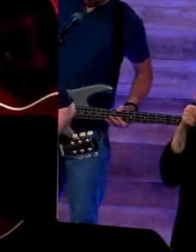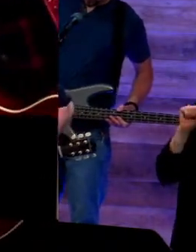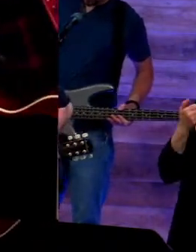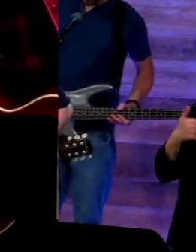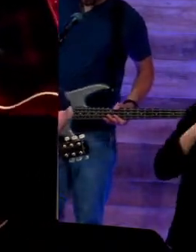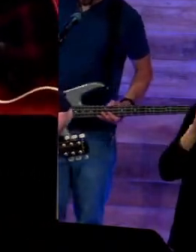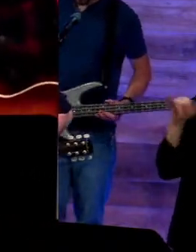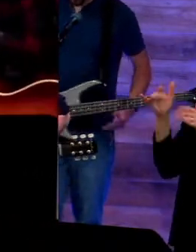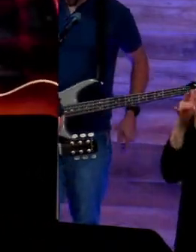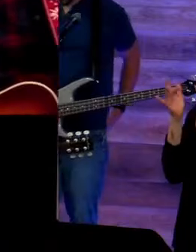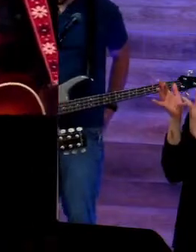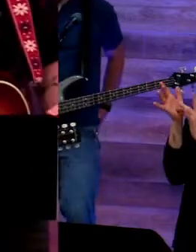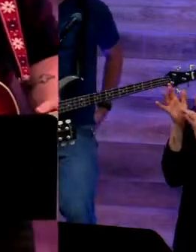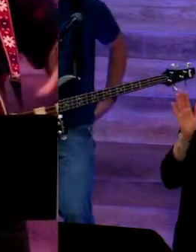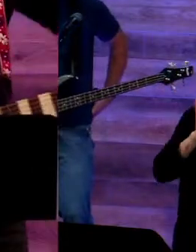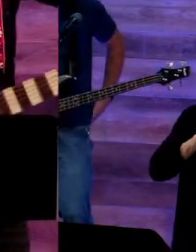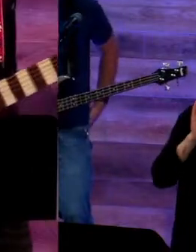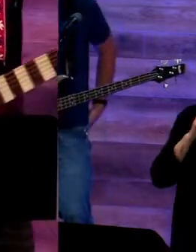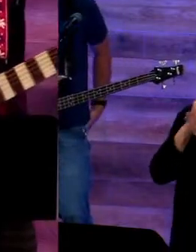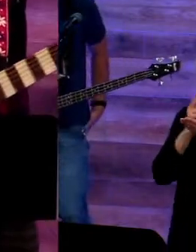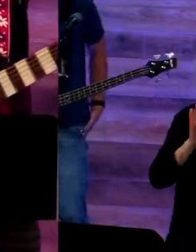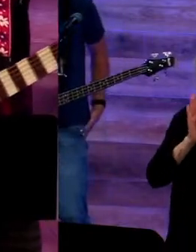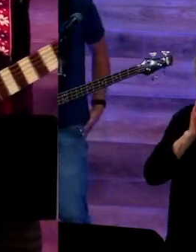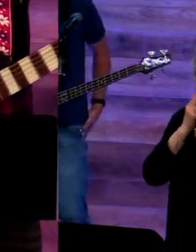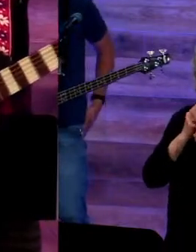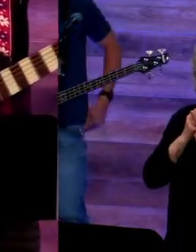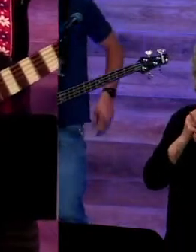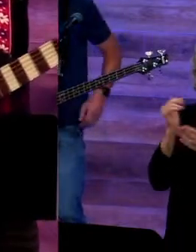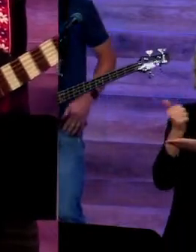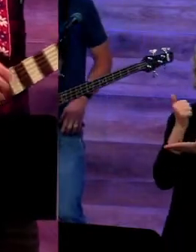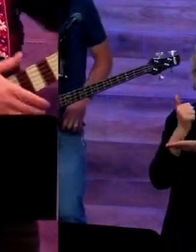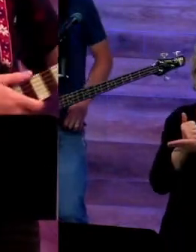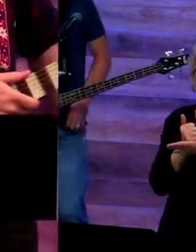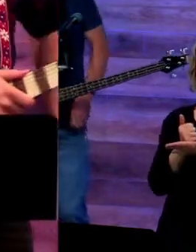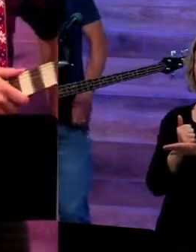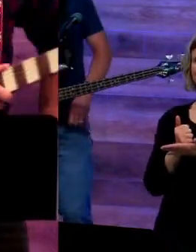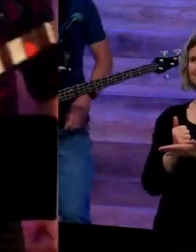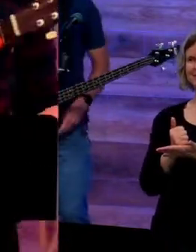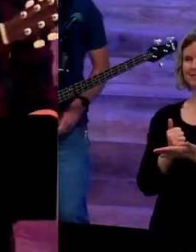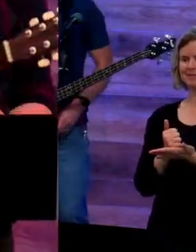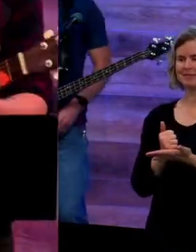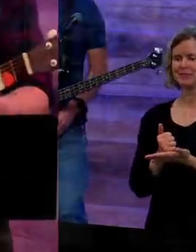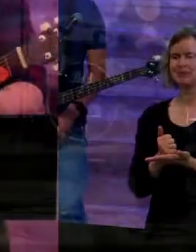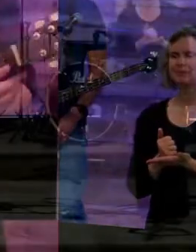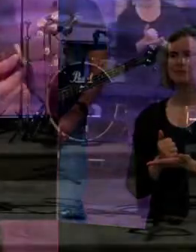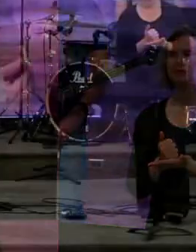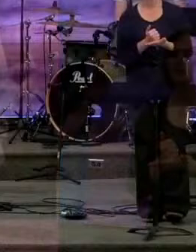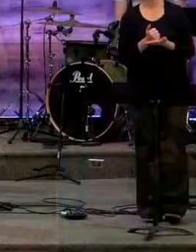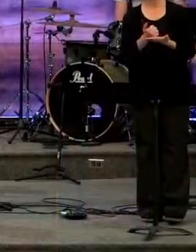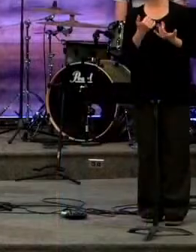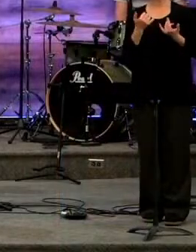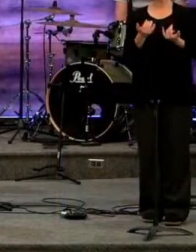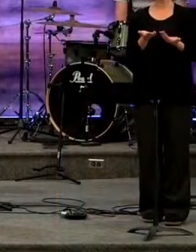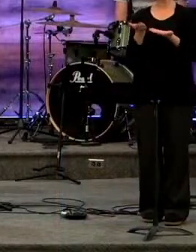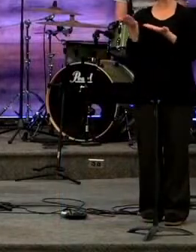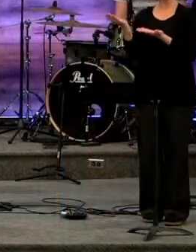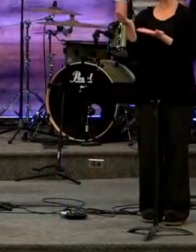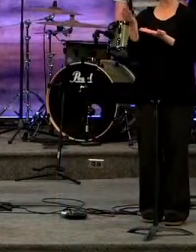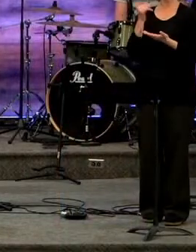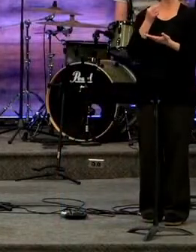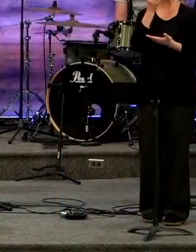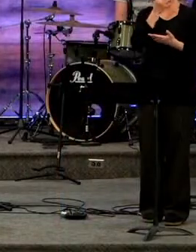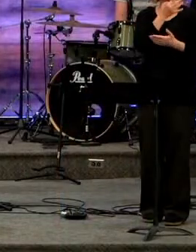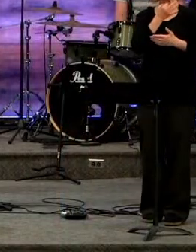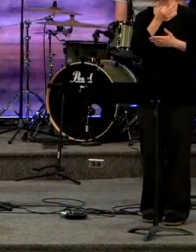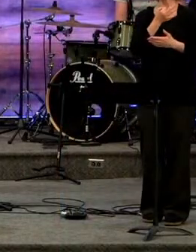name. Amen. We're going to turn our attention now to the communion table, the Lord's Supper. This is